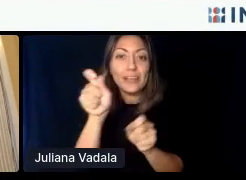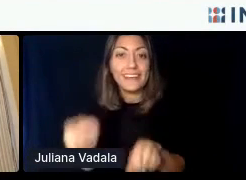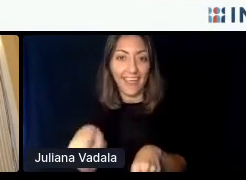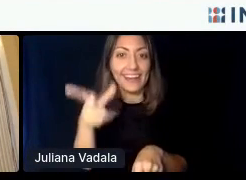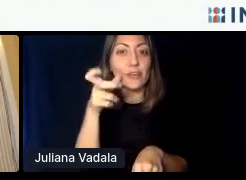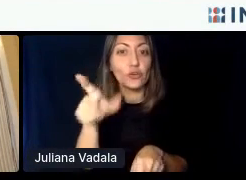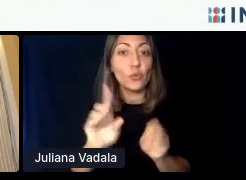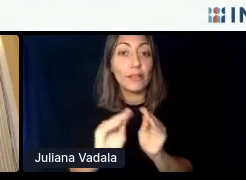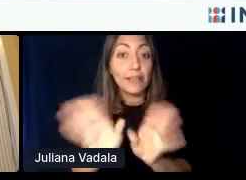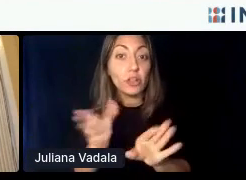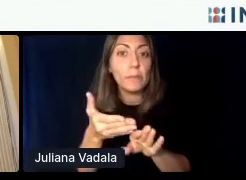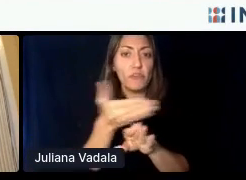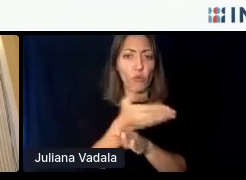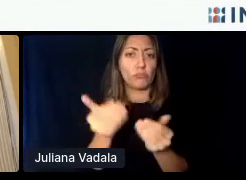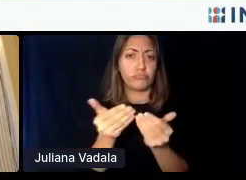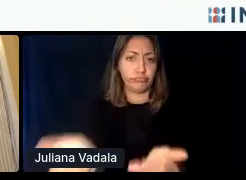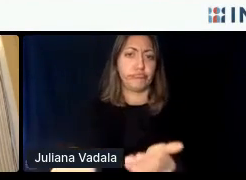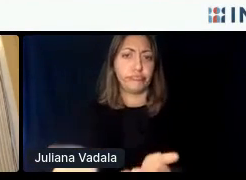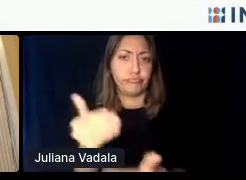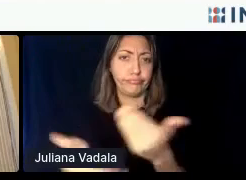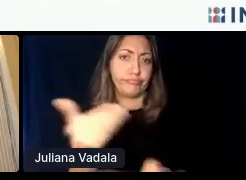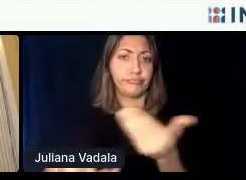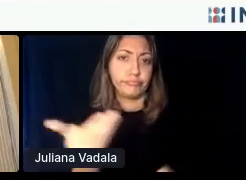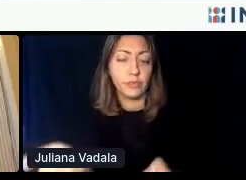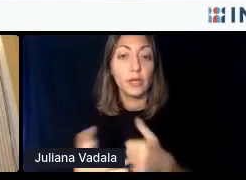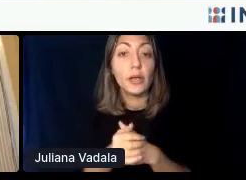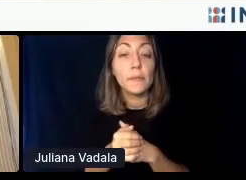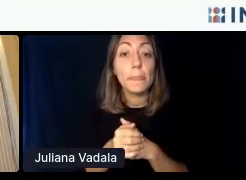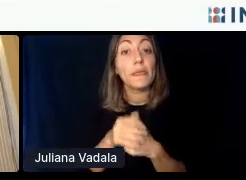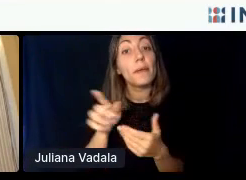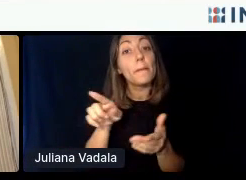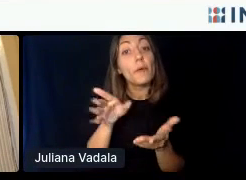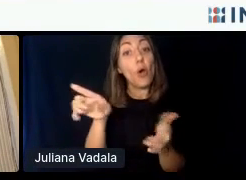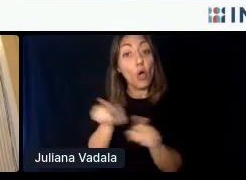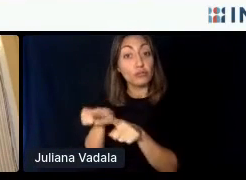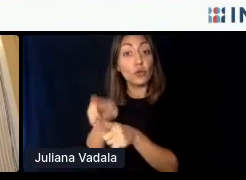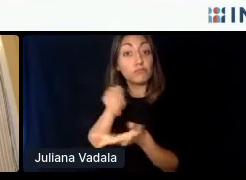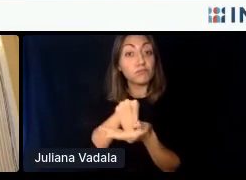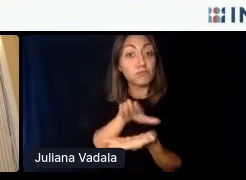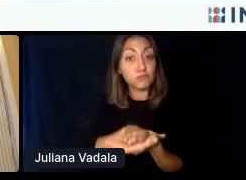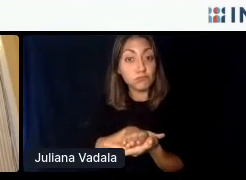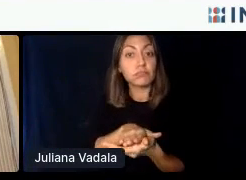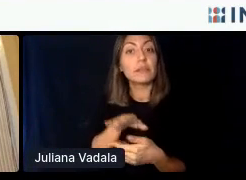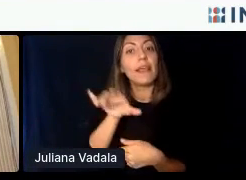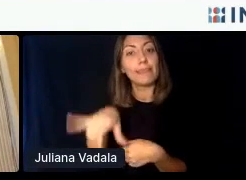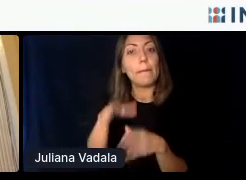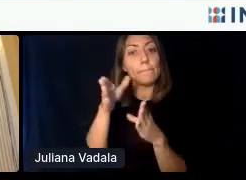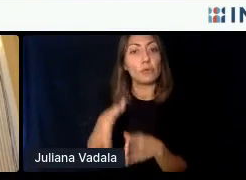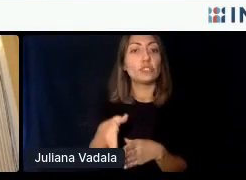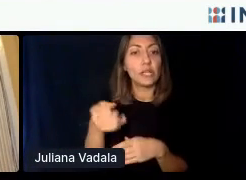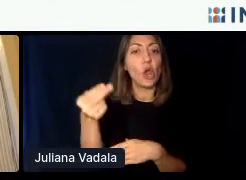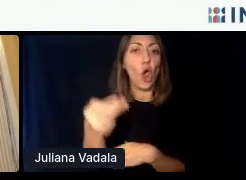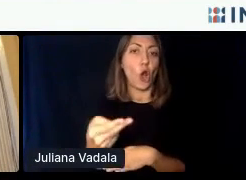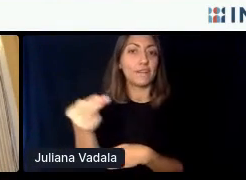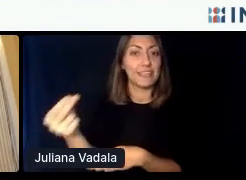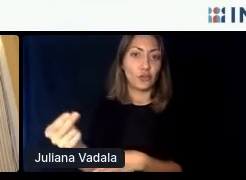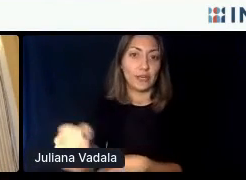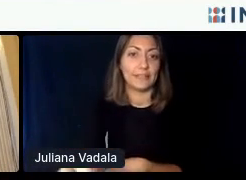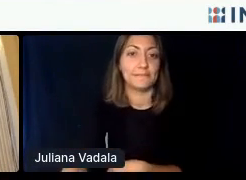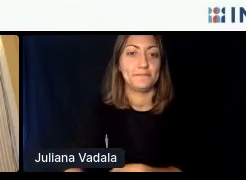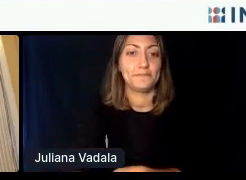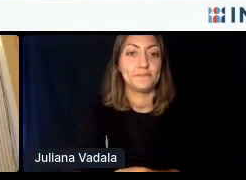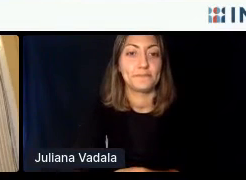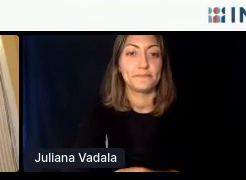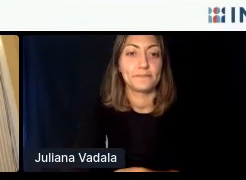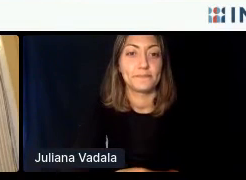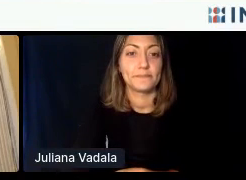Or C, apologize for the issue and offer to find someone else to speak with them without attempting